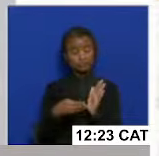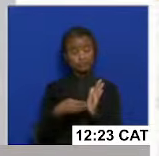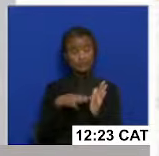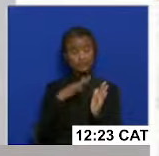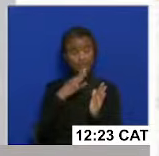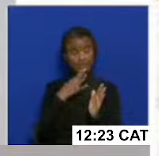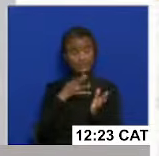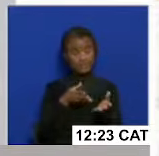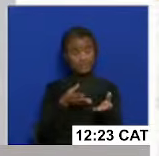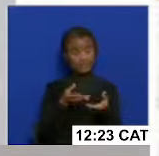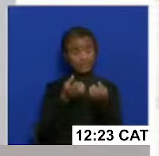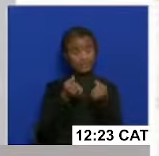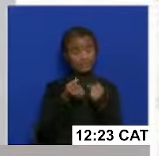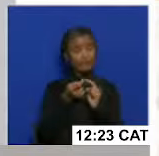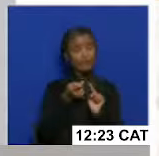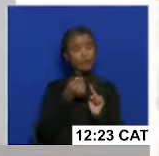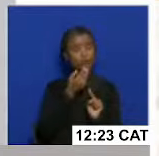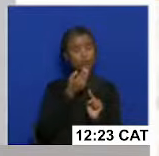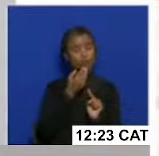message?